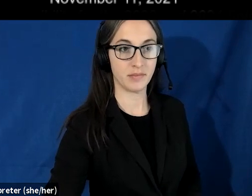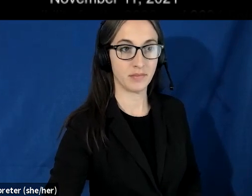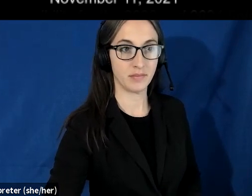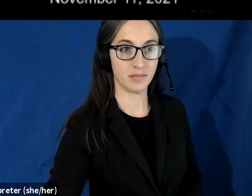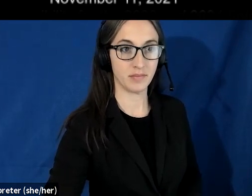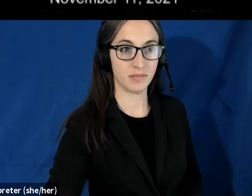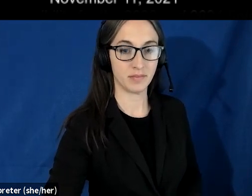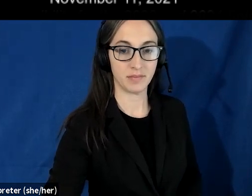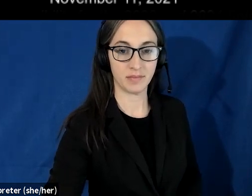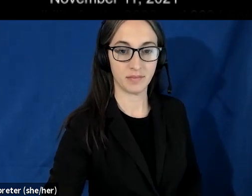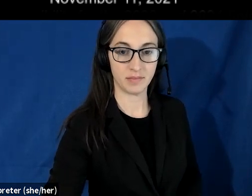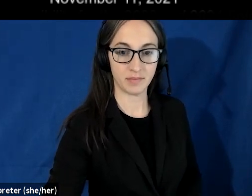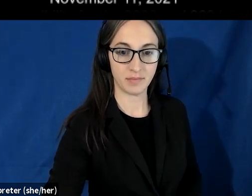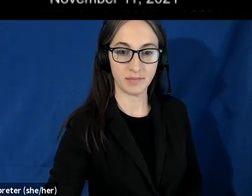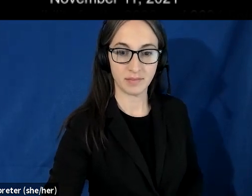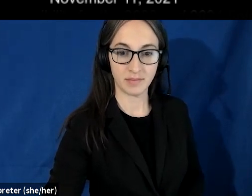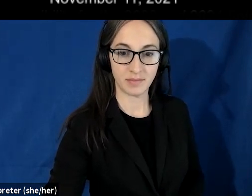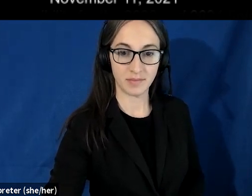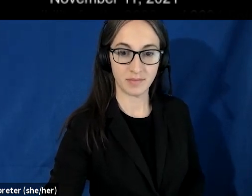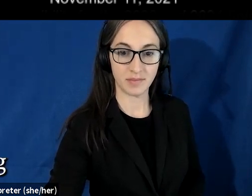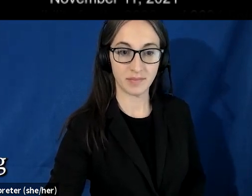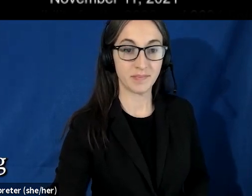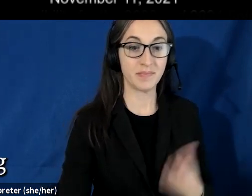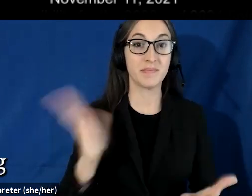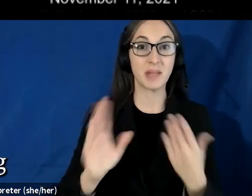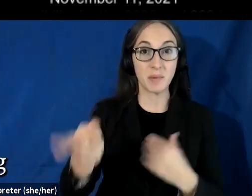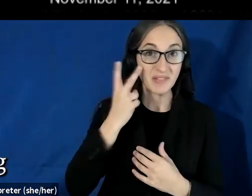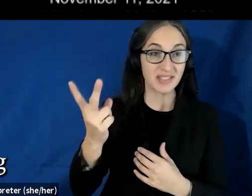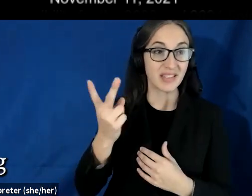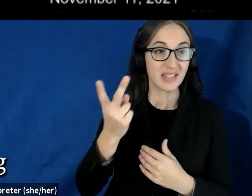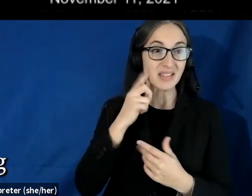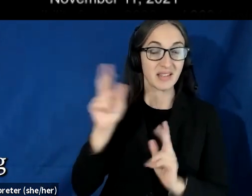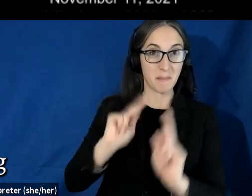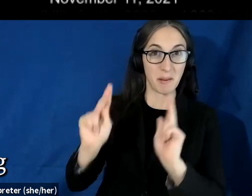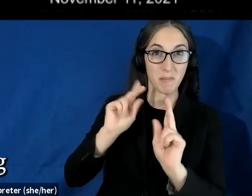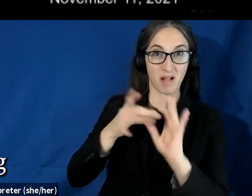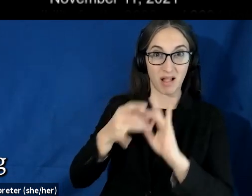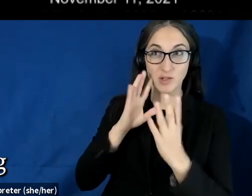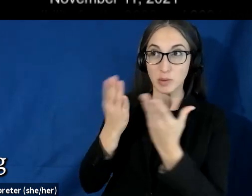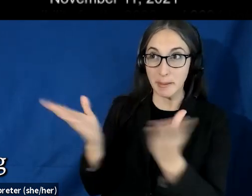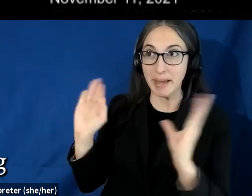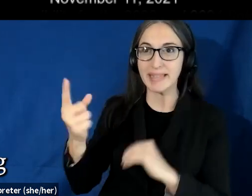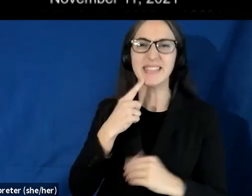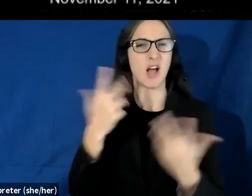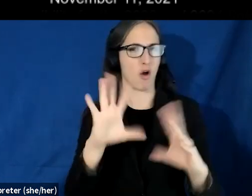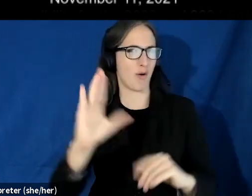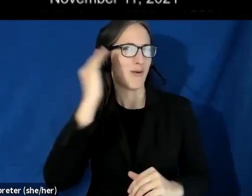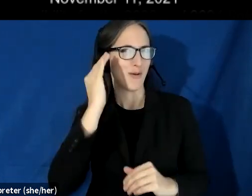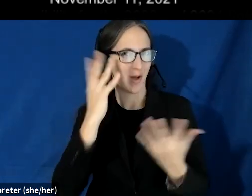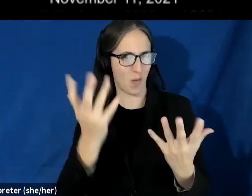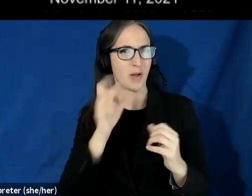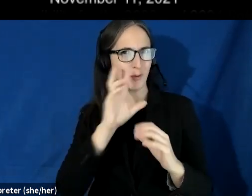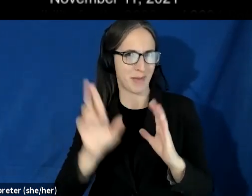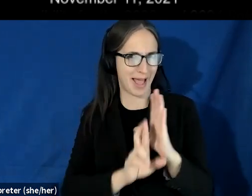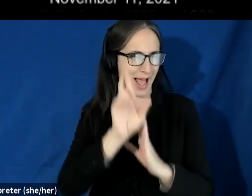So you might have seen those active people in the space sector when they say that they knew they wanted to be an astronaut or work in space